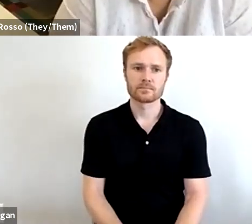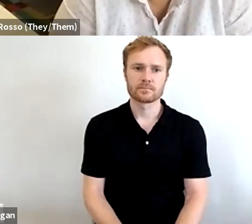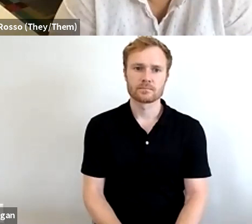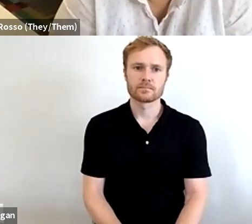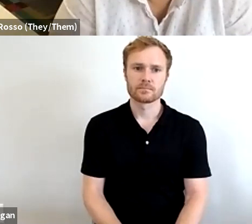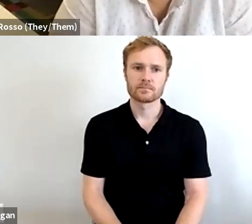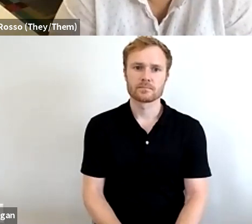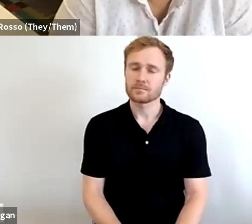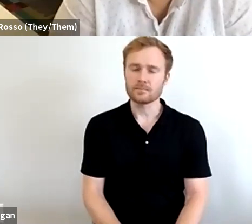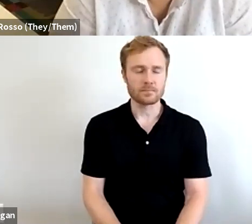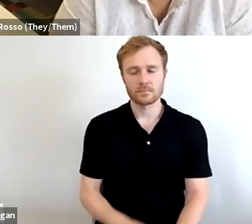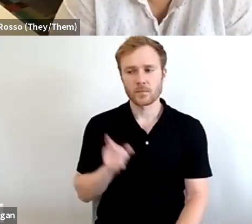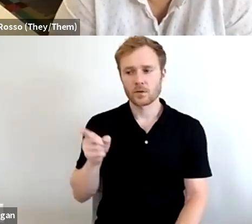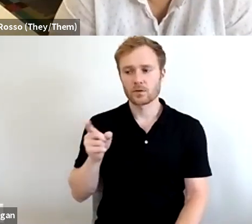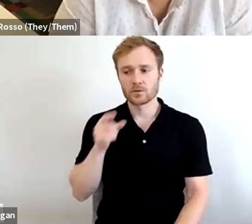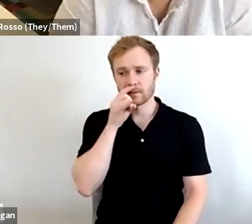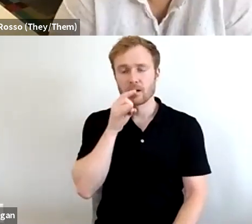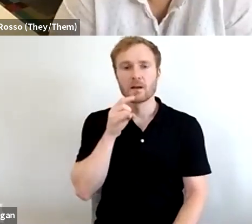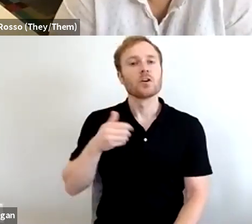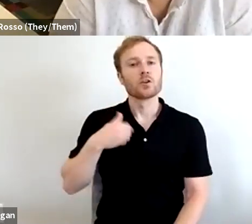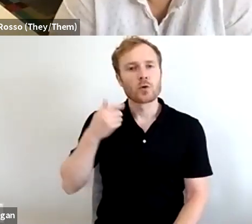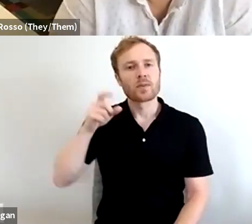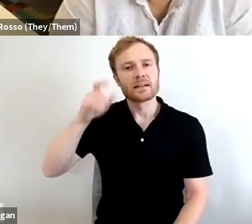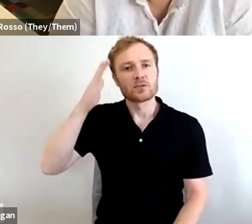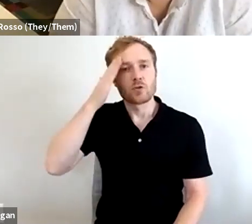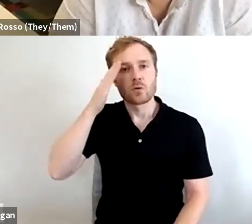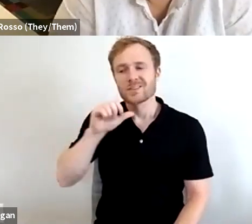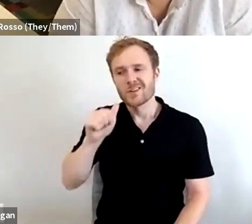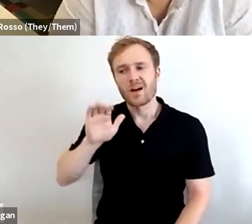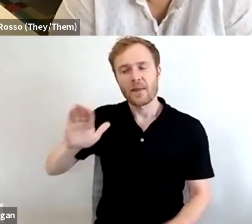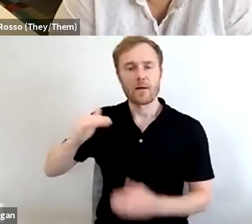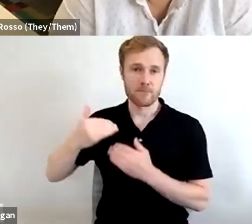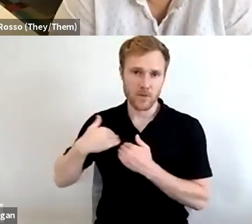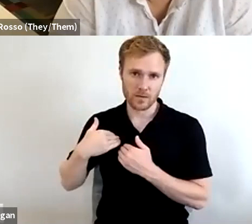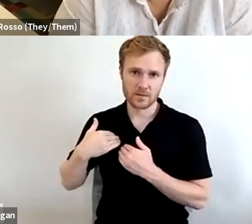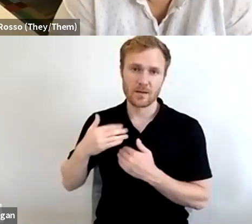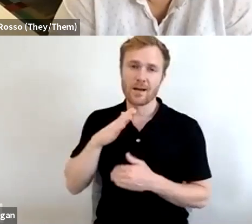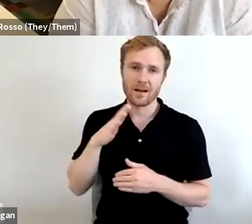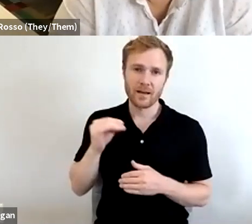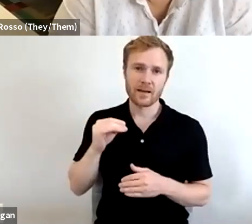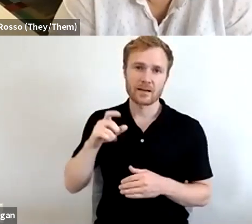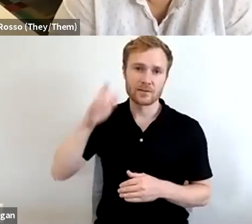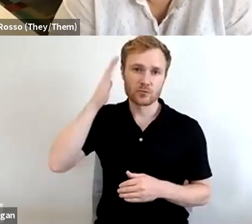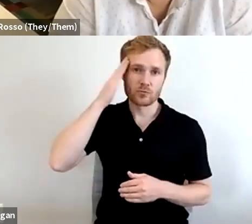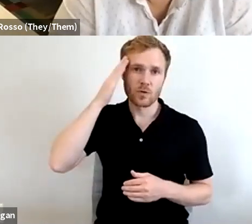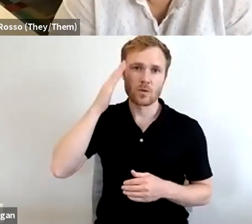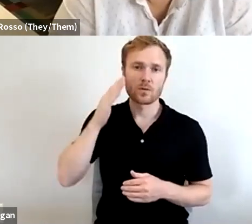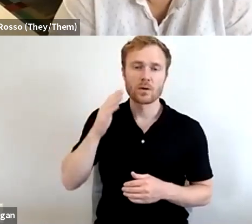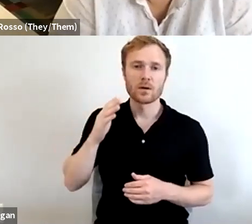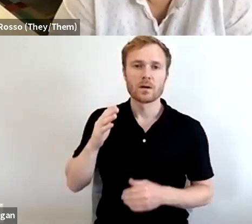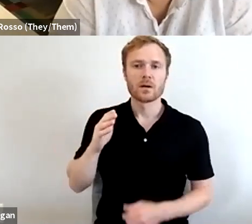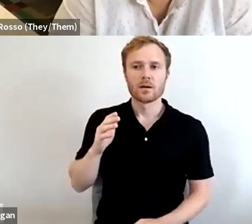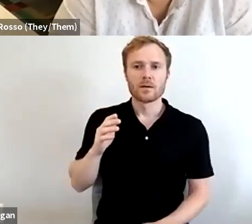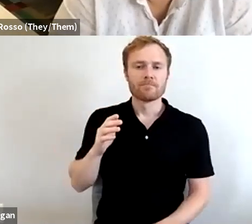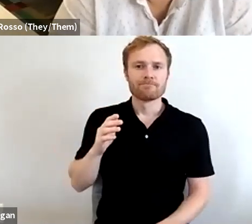to. Those kids you need to know it's not their fault, and need to know that they're,